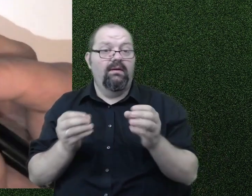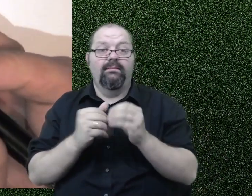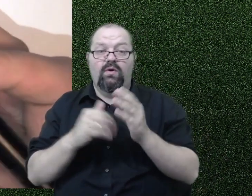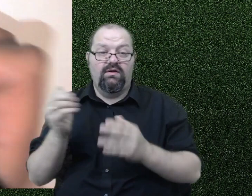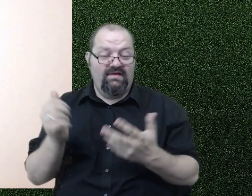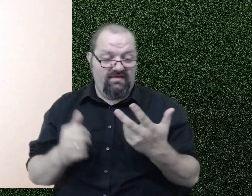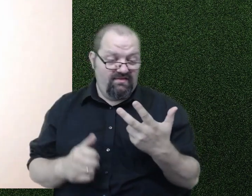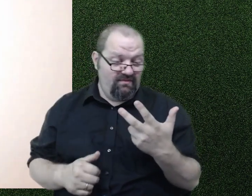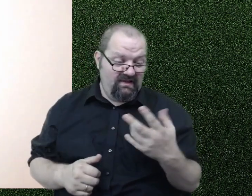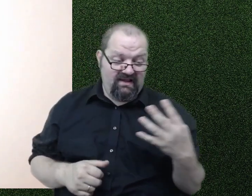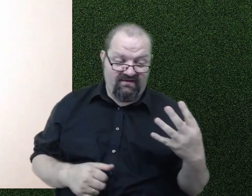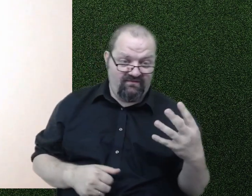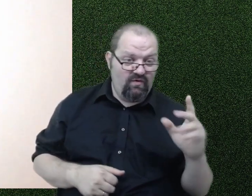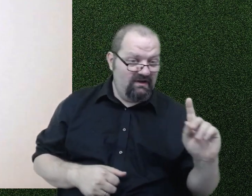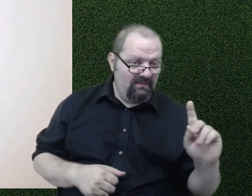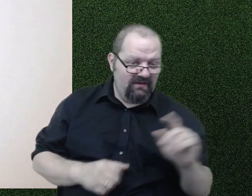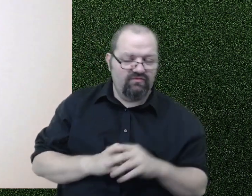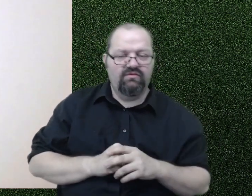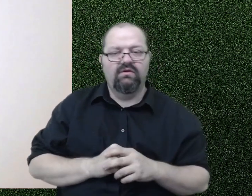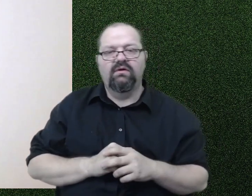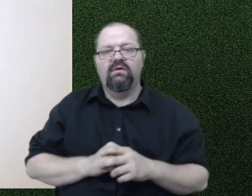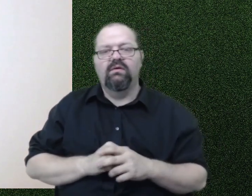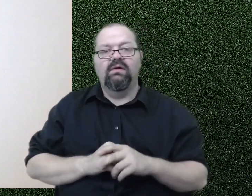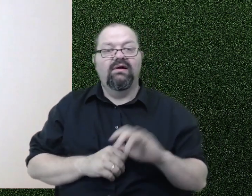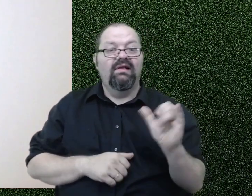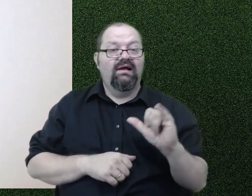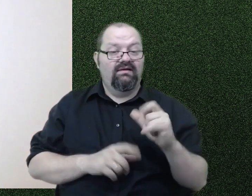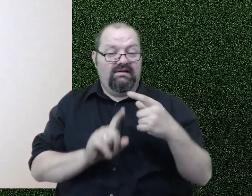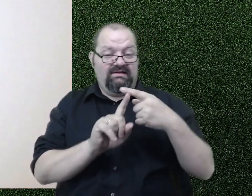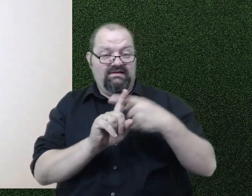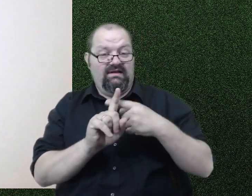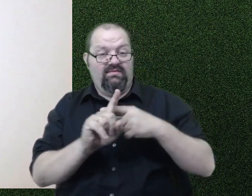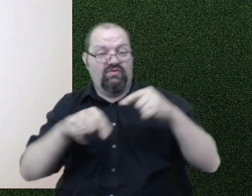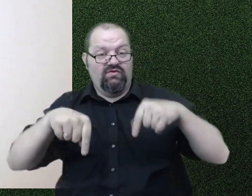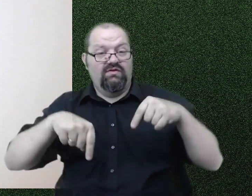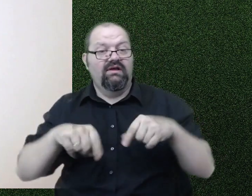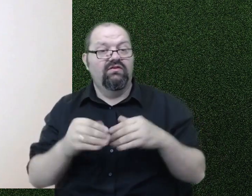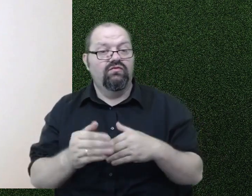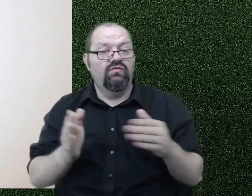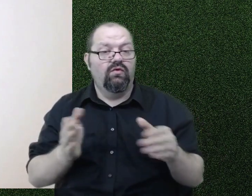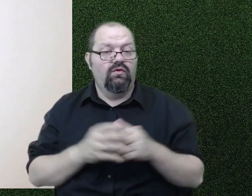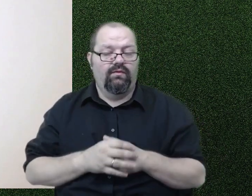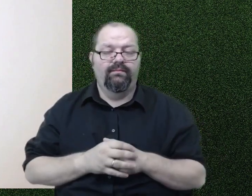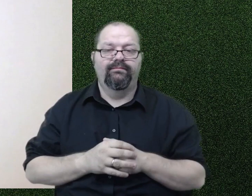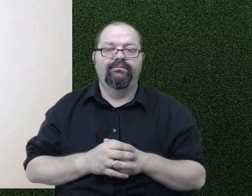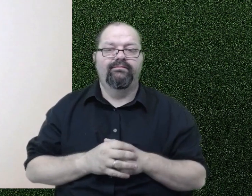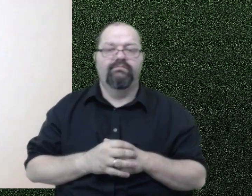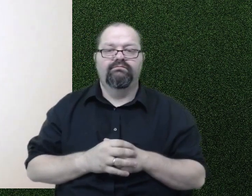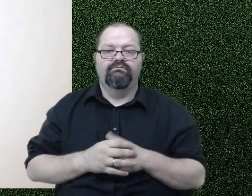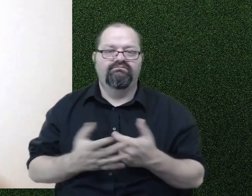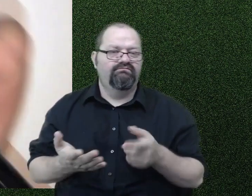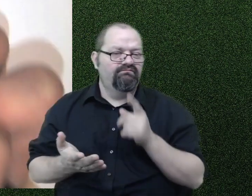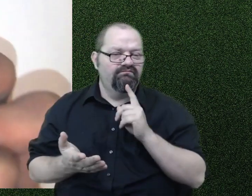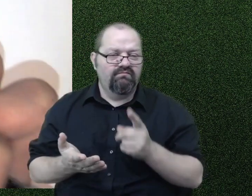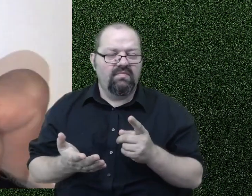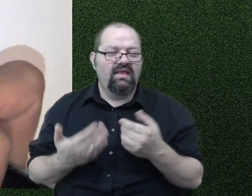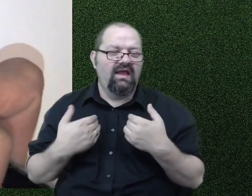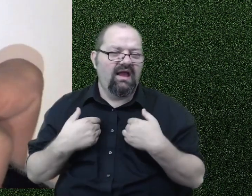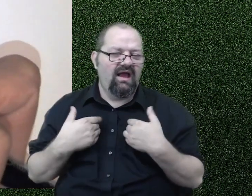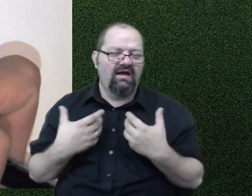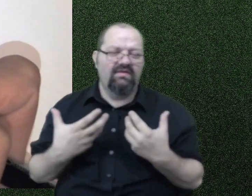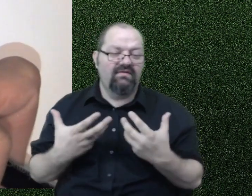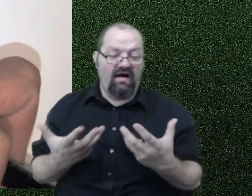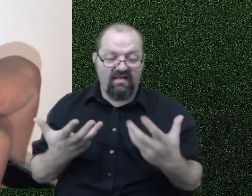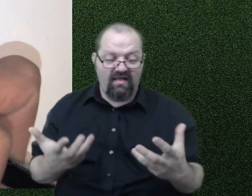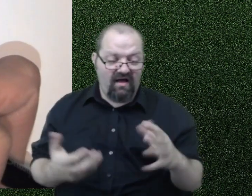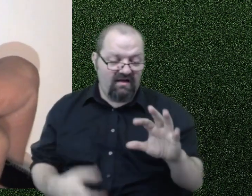dimensions. Just for example, the temperature in this room. I'm sure there are lots of